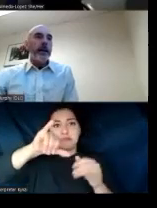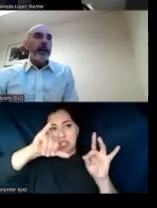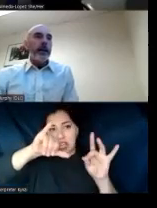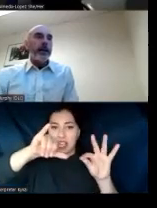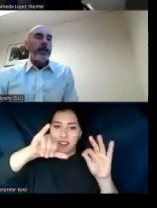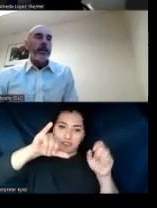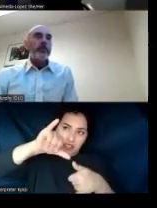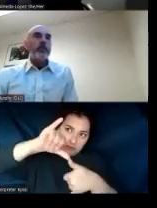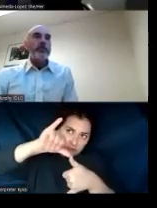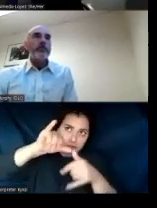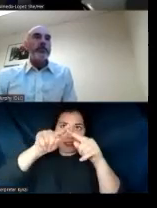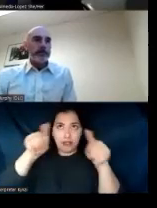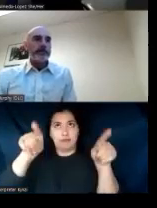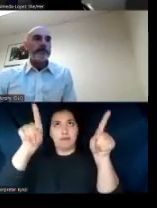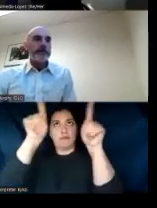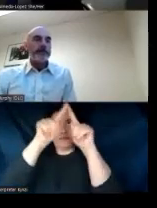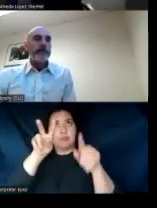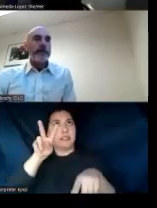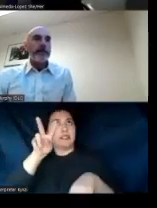I believe that's the case, yeah.